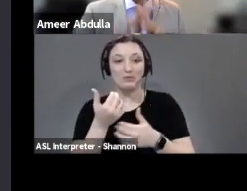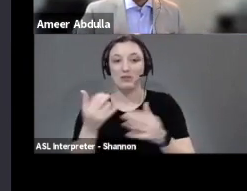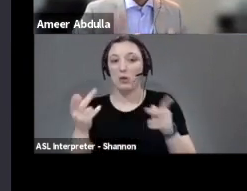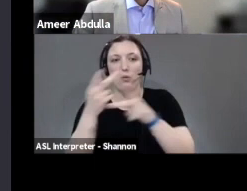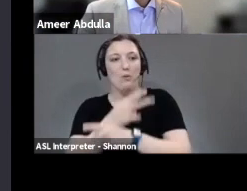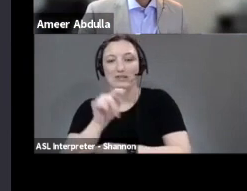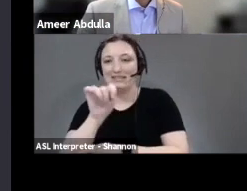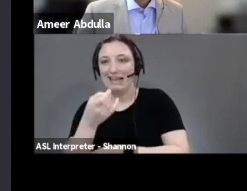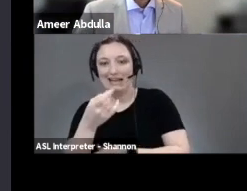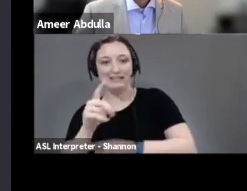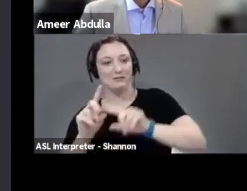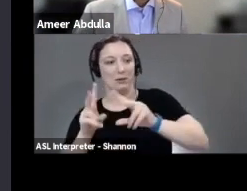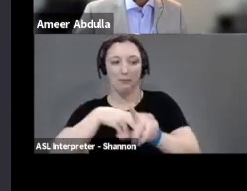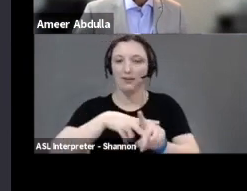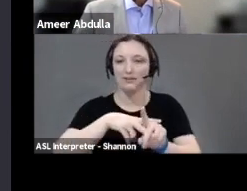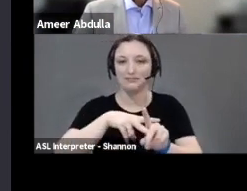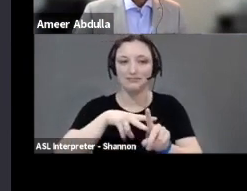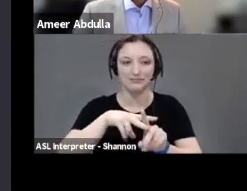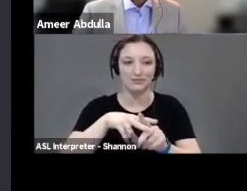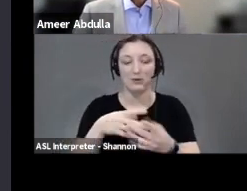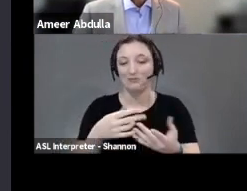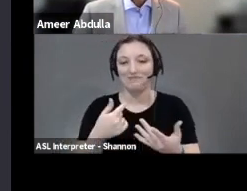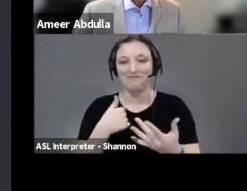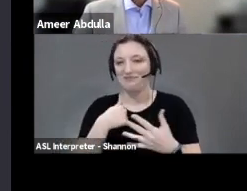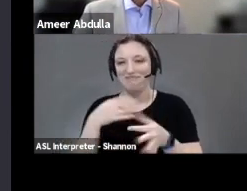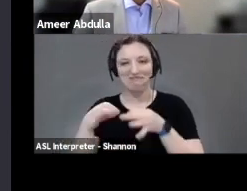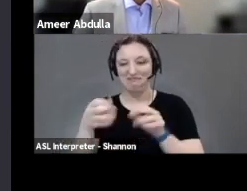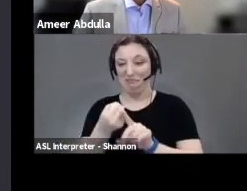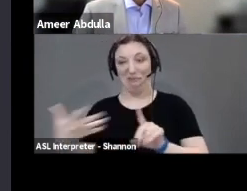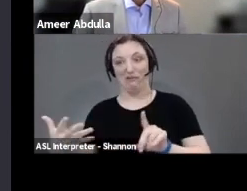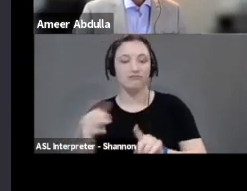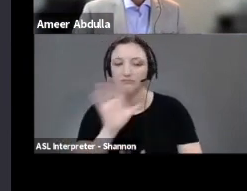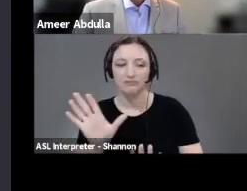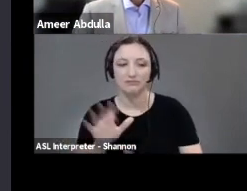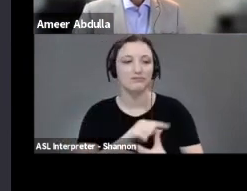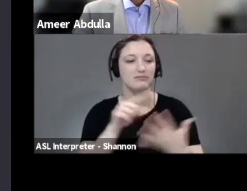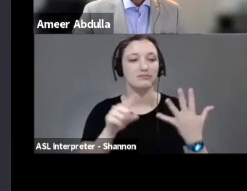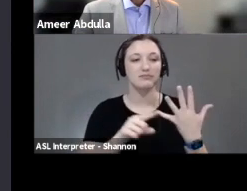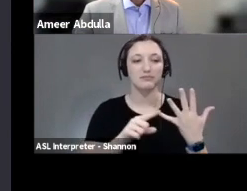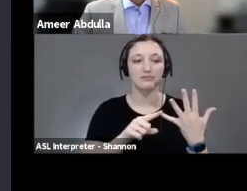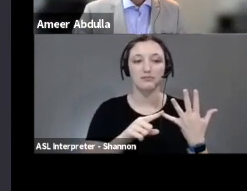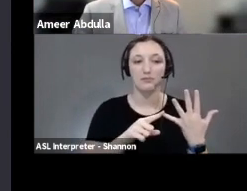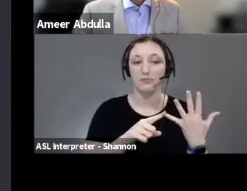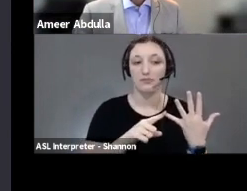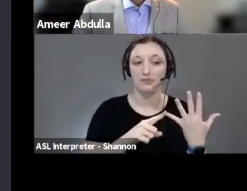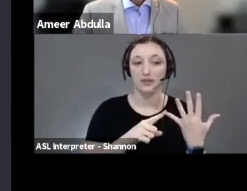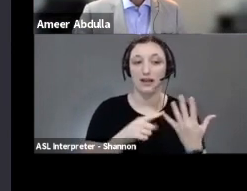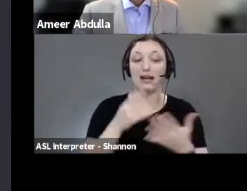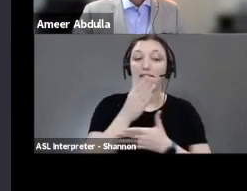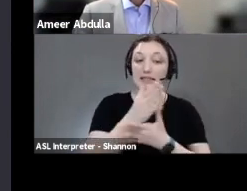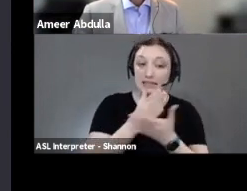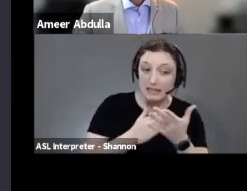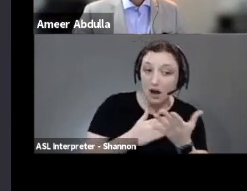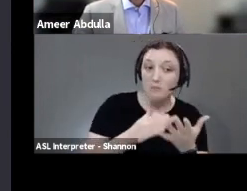way. And so I'll stop talking about that now. Long-term loan, employee benefits. There are some non-taxable forms of compensation that you can